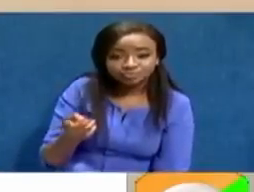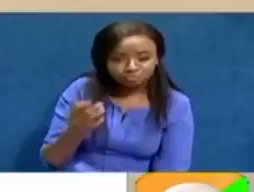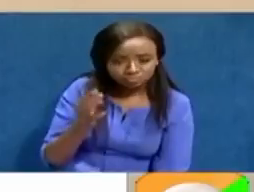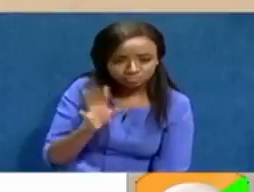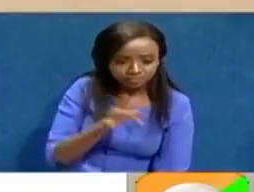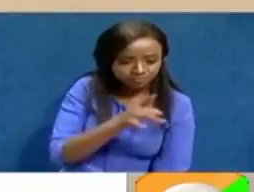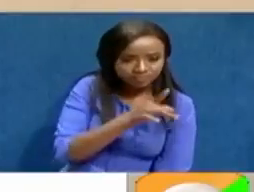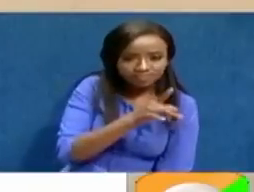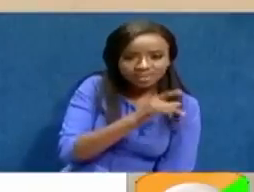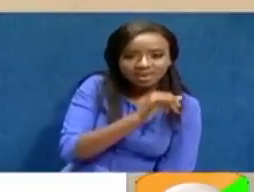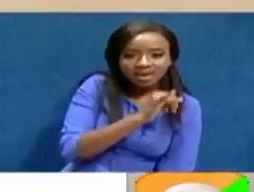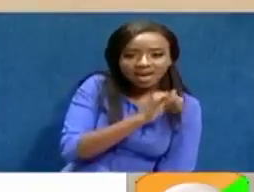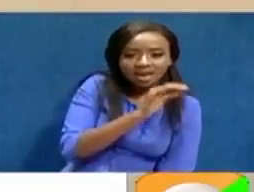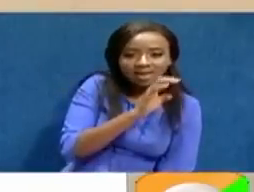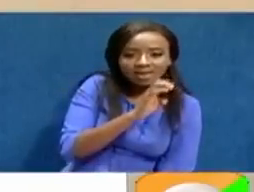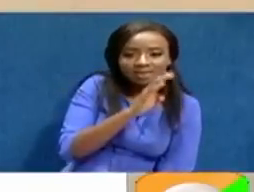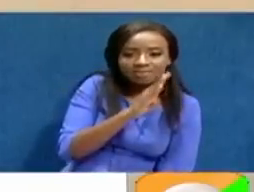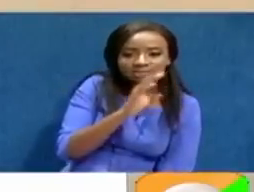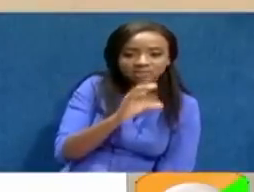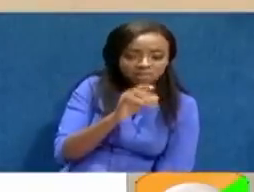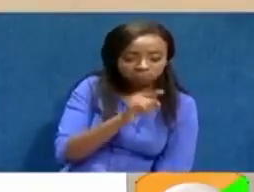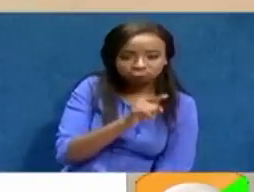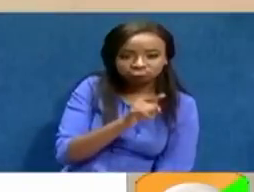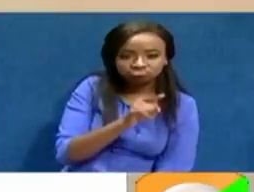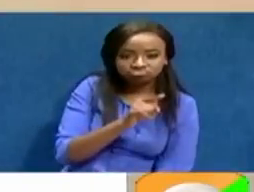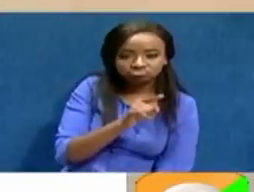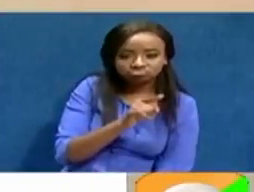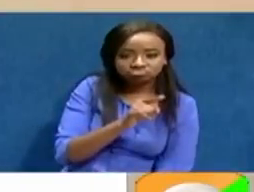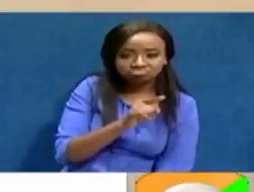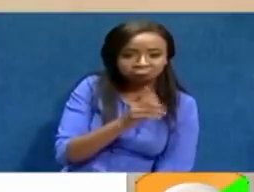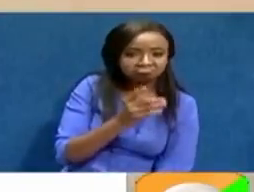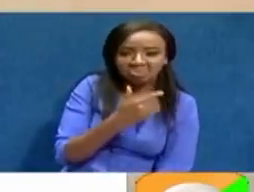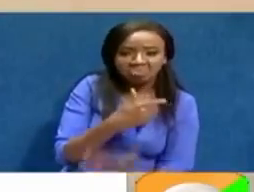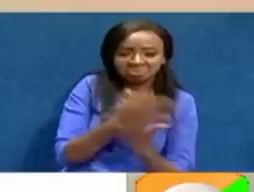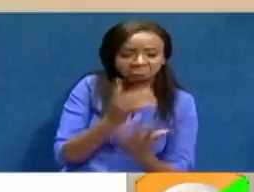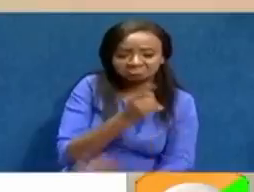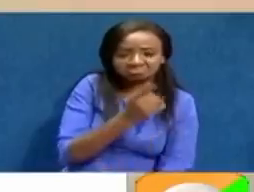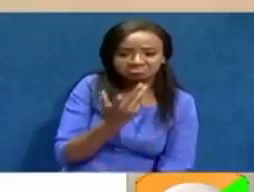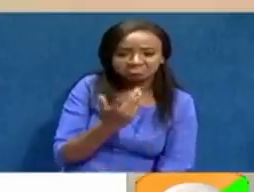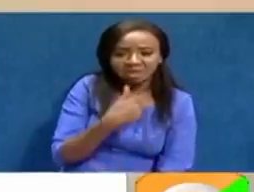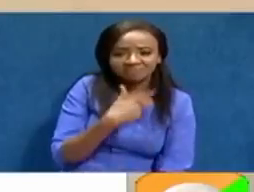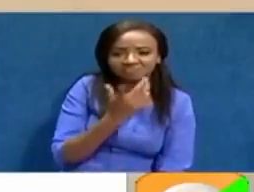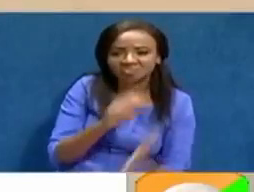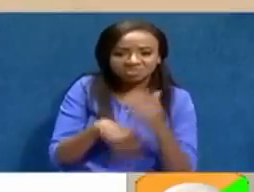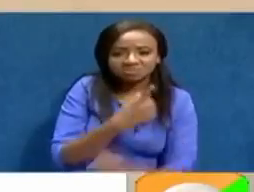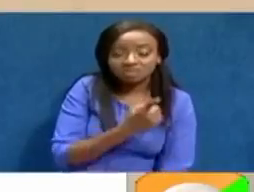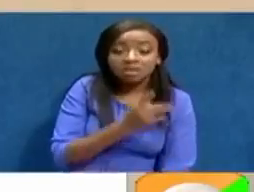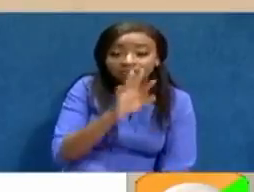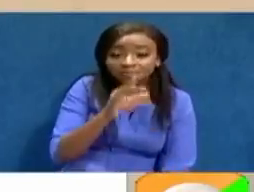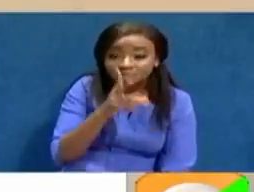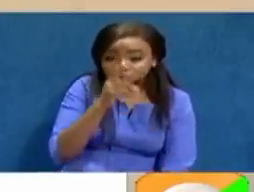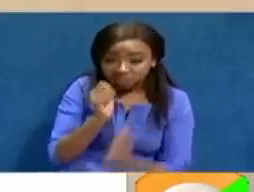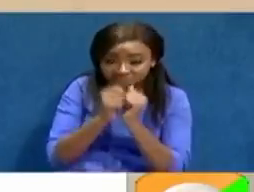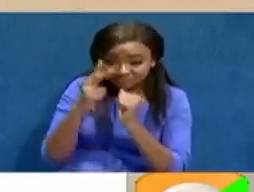all-important elections management body, the IEBC, or whatever is left of it. In the heat of the